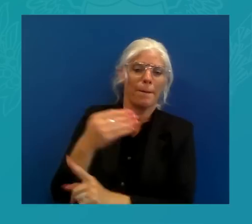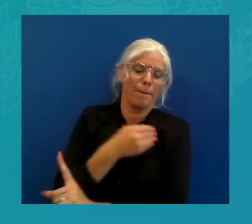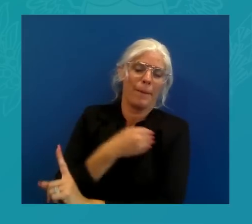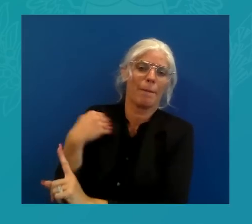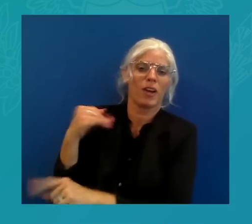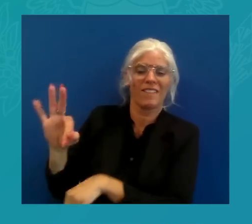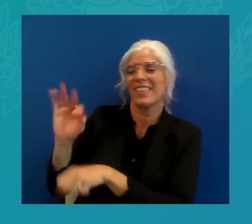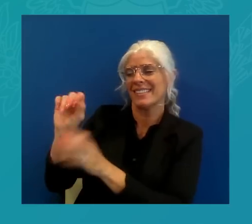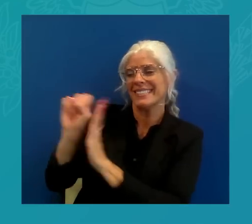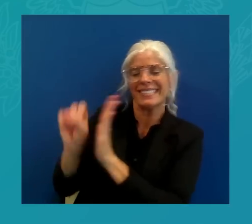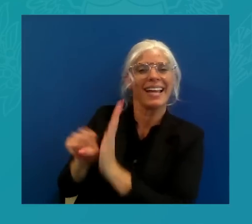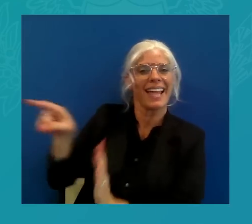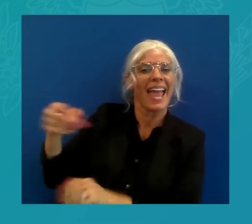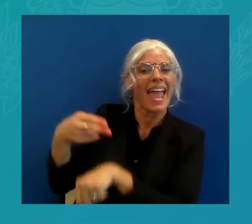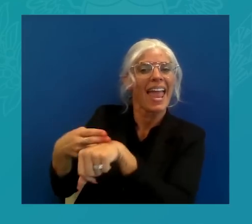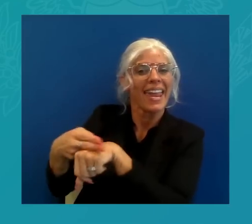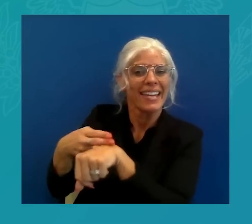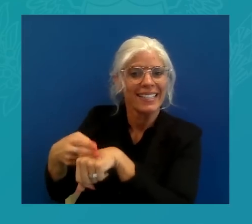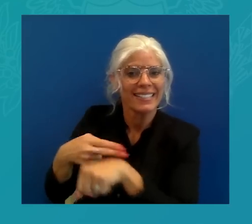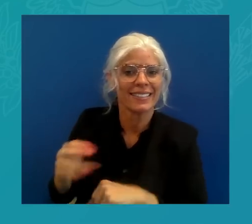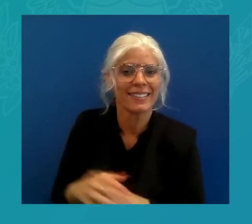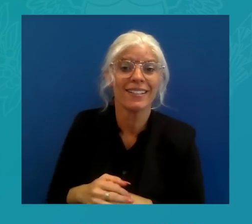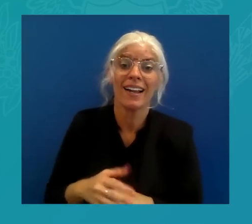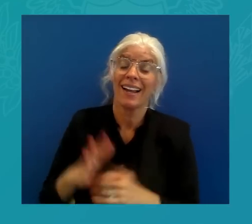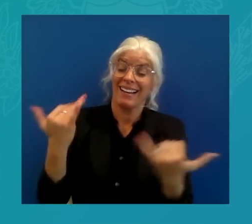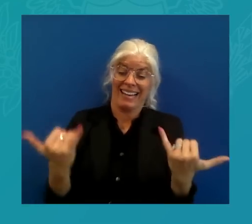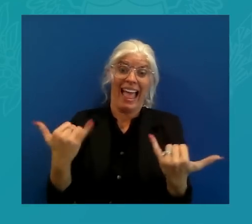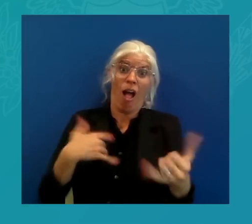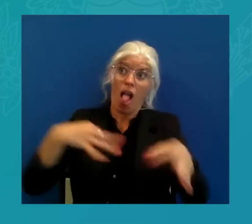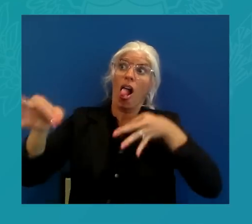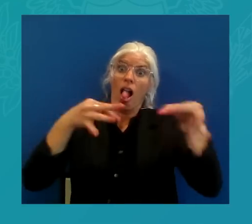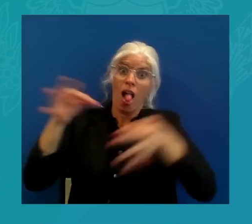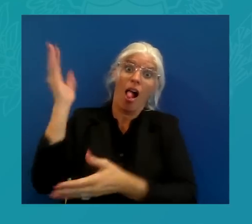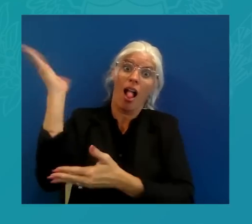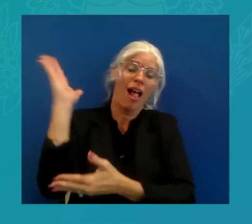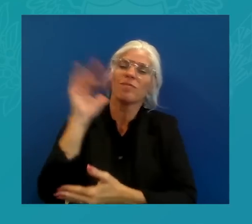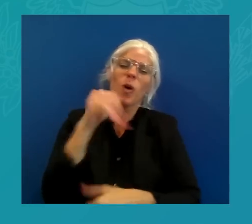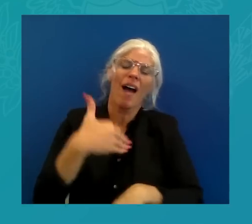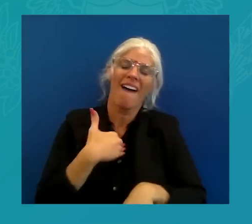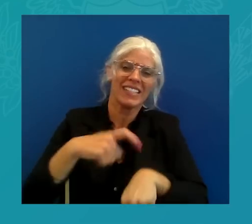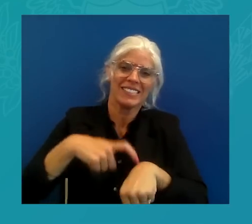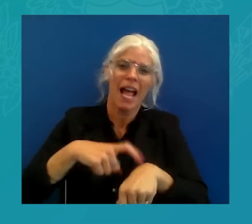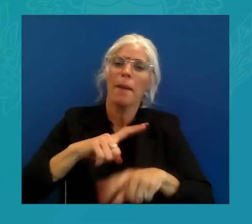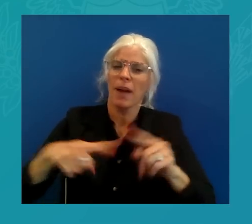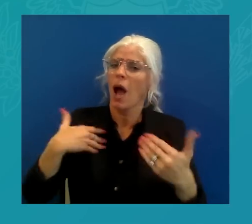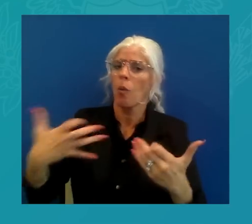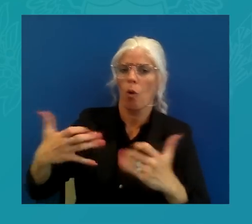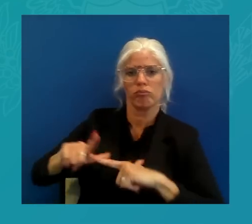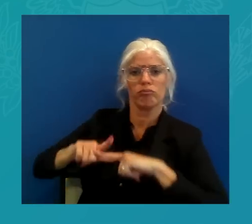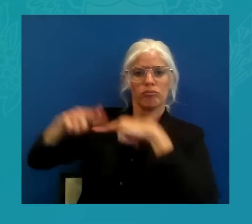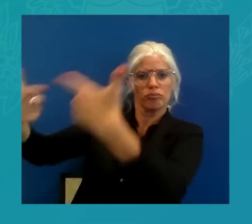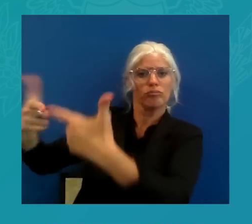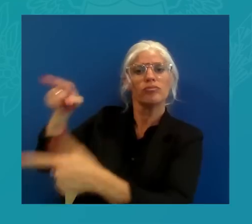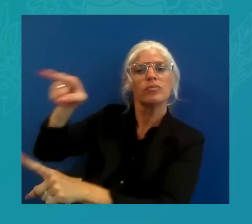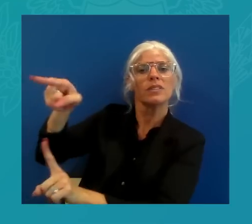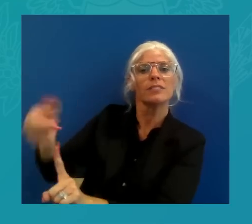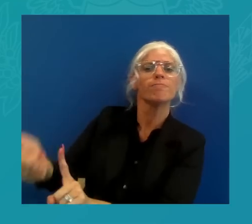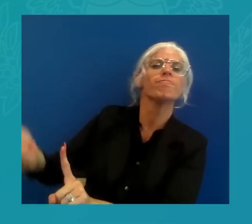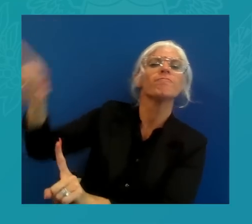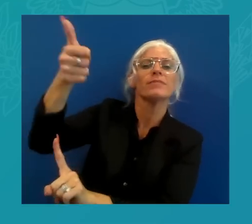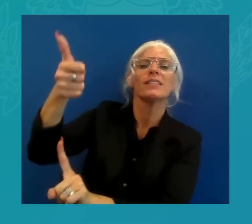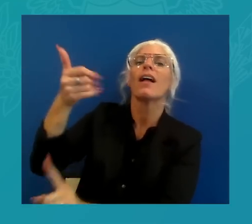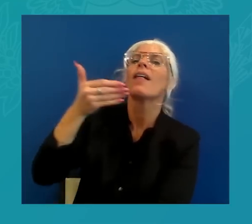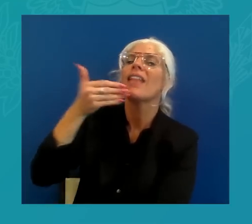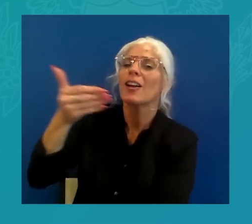lot of time for long speeches today, so I will hand back the floor to the co-chairs of this meeting. I say welcome, Madam